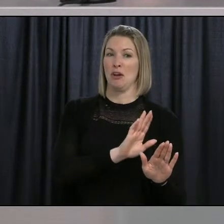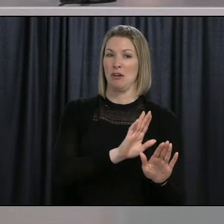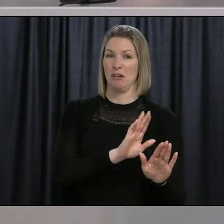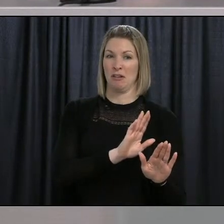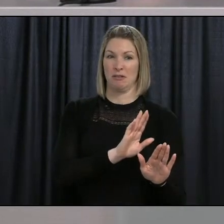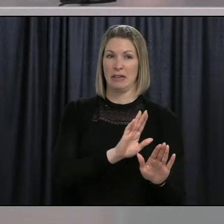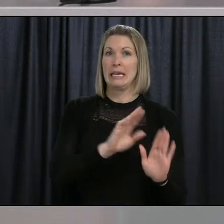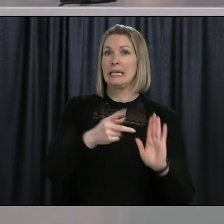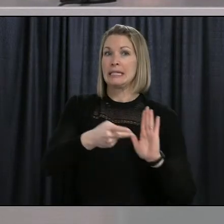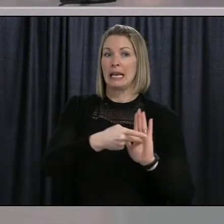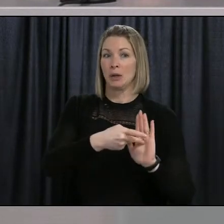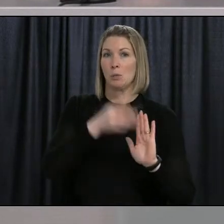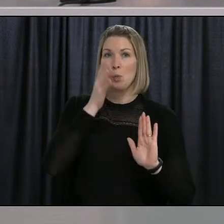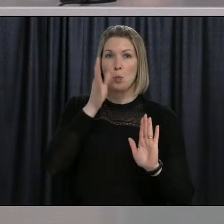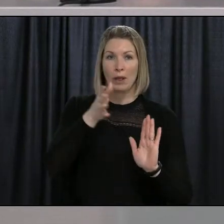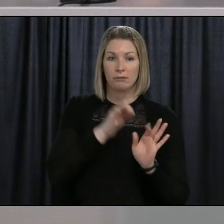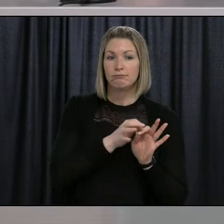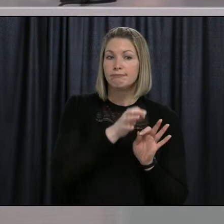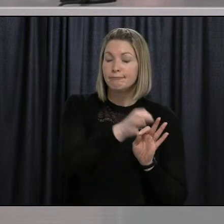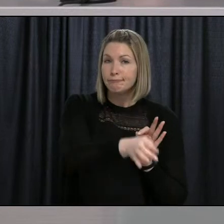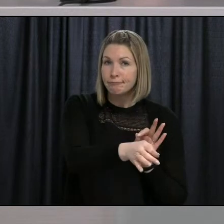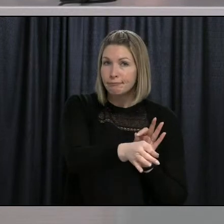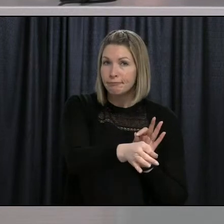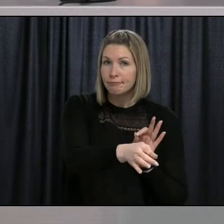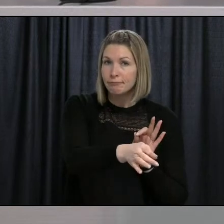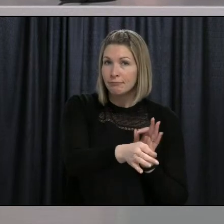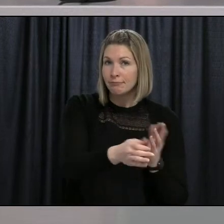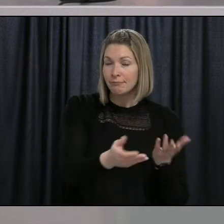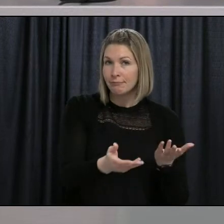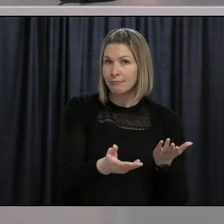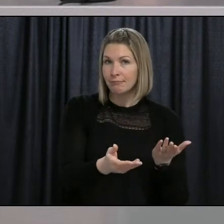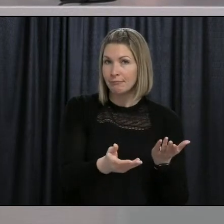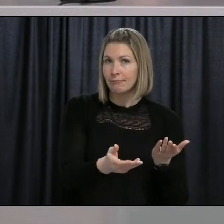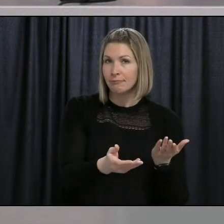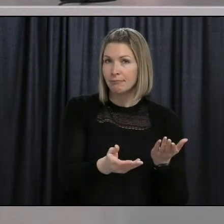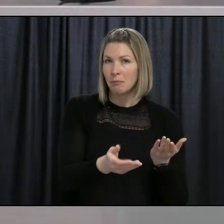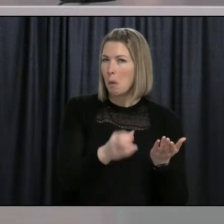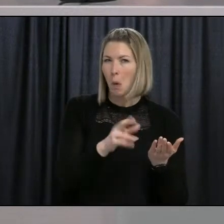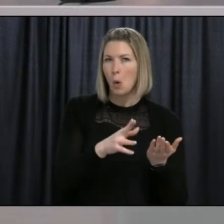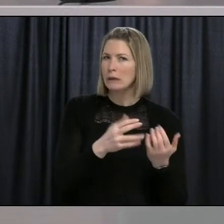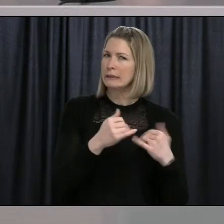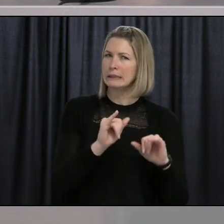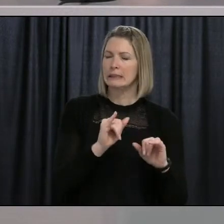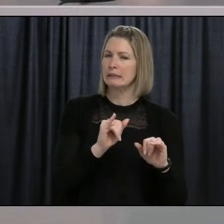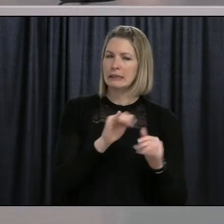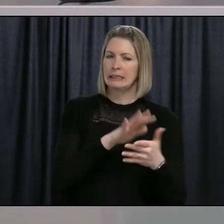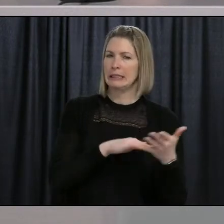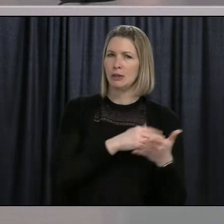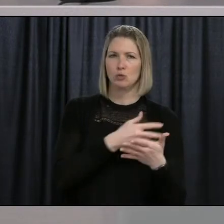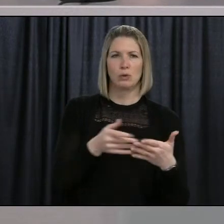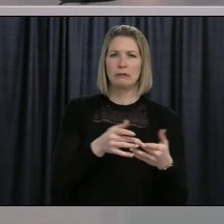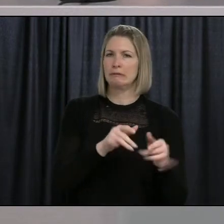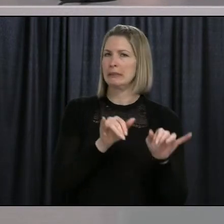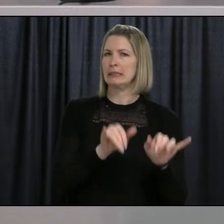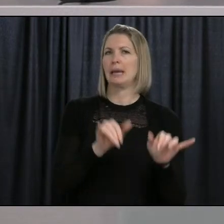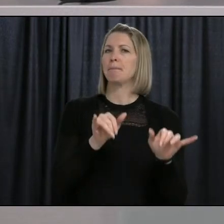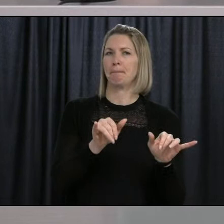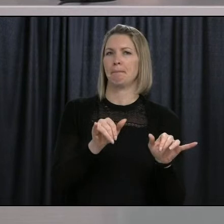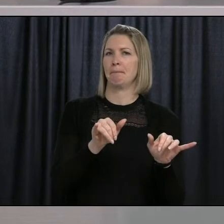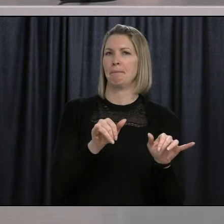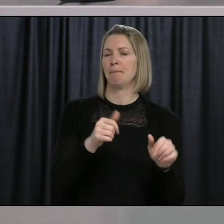timelines for when they can get their second dose, or are we still aiming to vaccinate them within